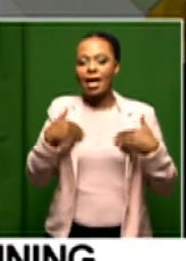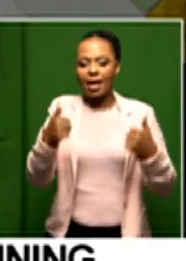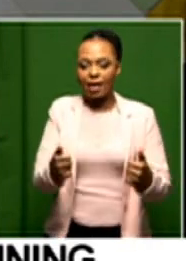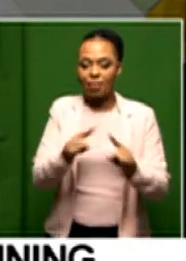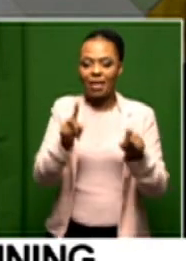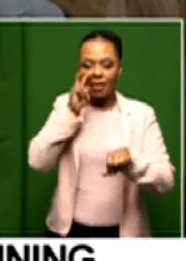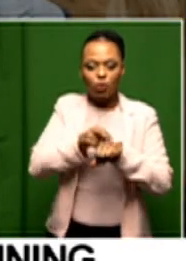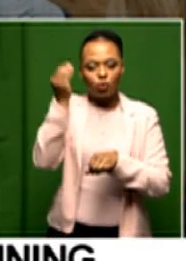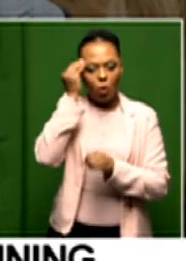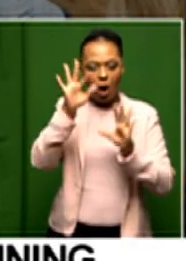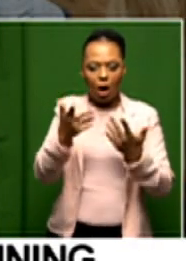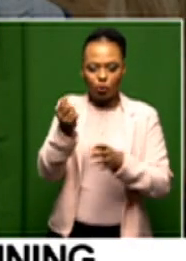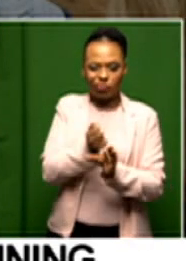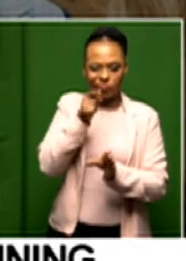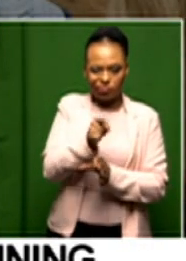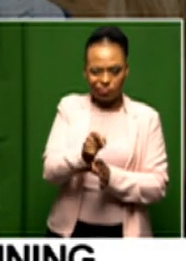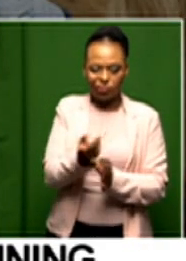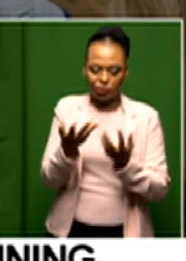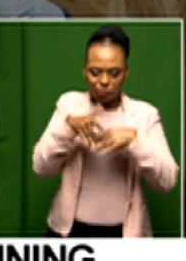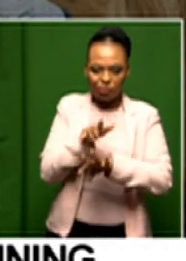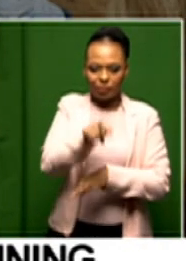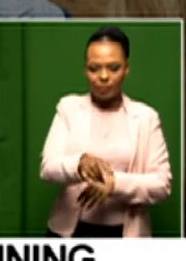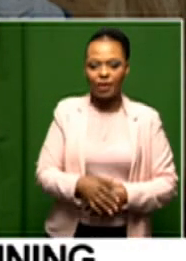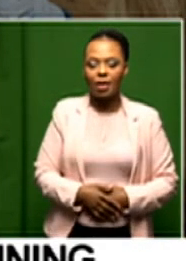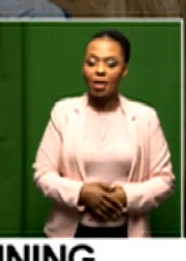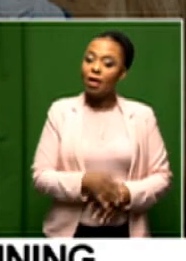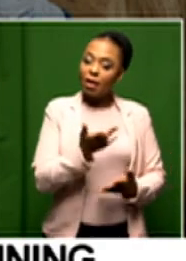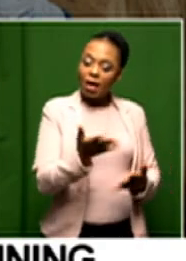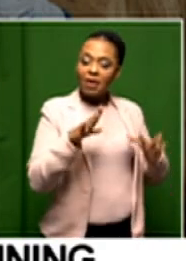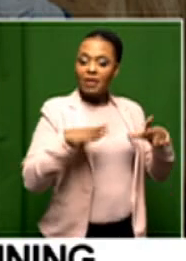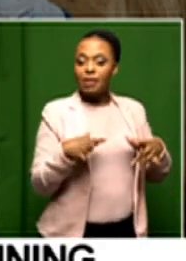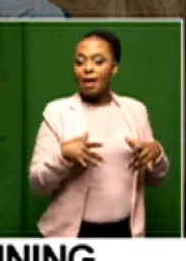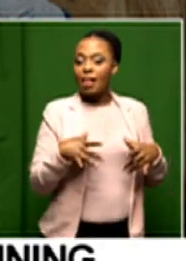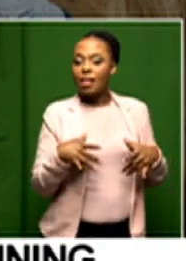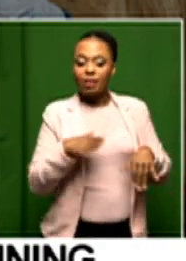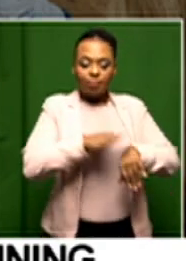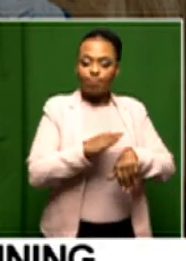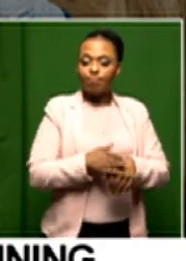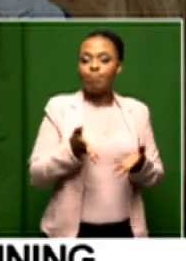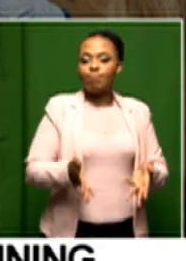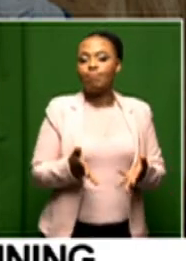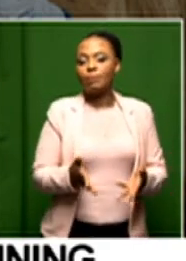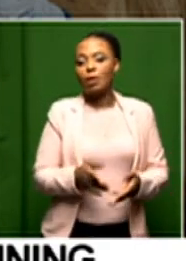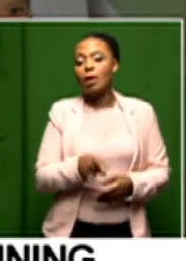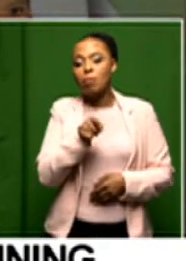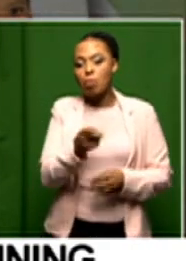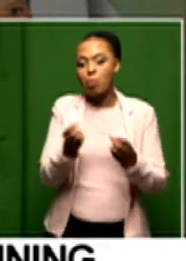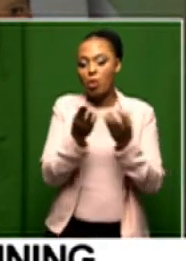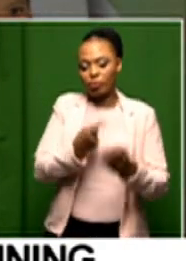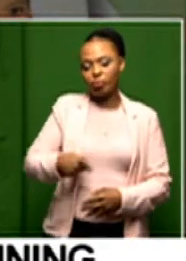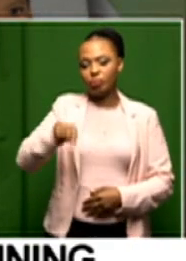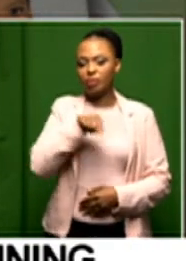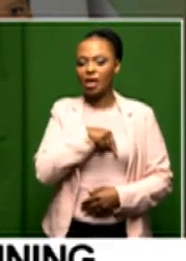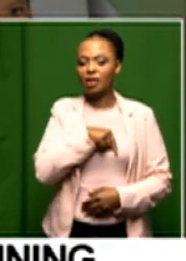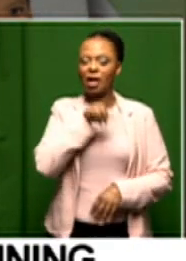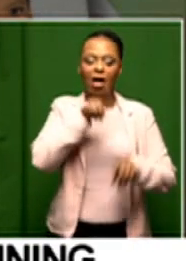attain that. Now, Siba, we are well into the festive holiday mood, and this time, of course, is known to be the time when most of us indulge